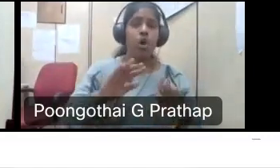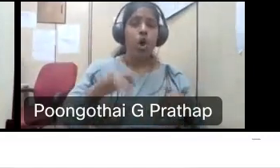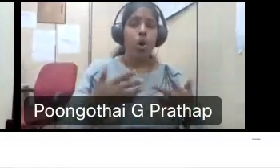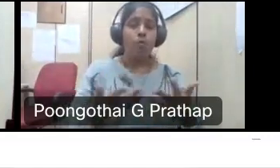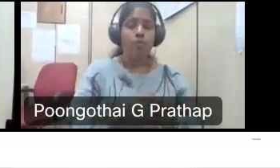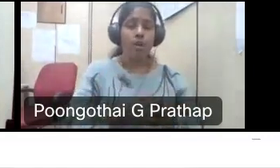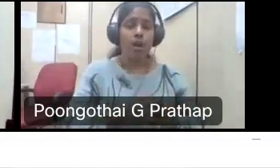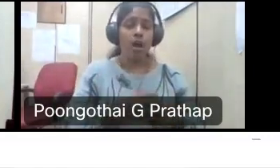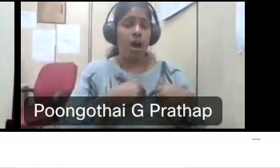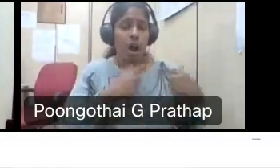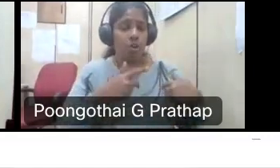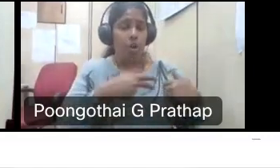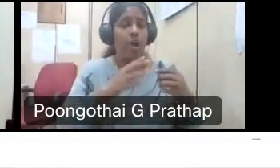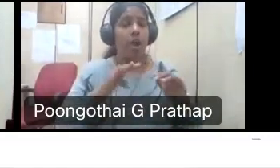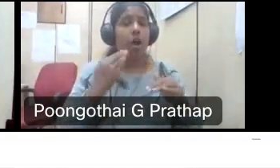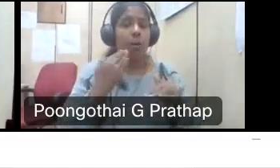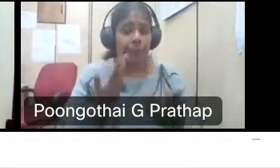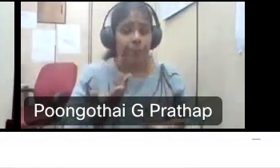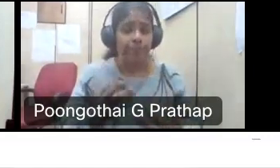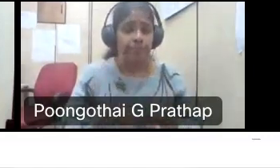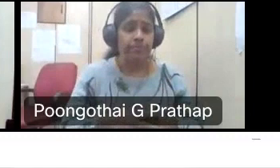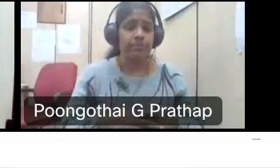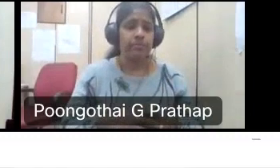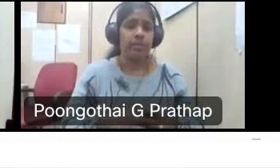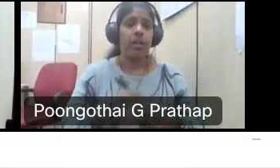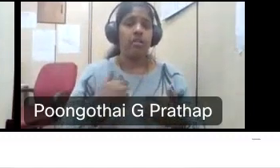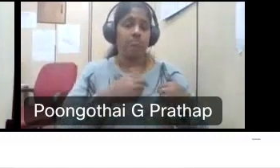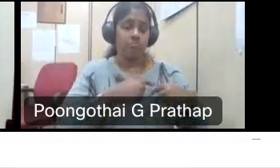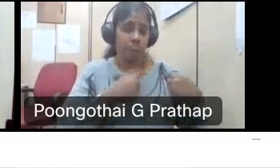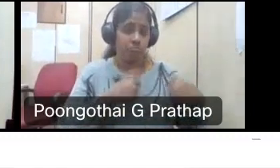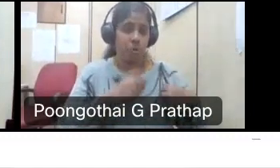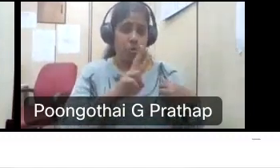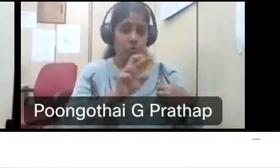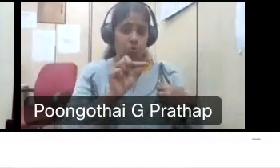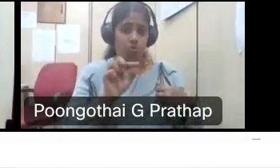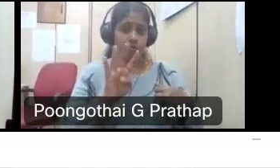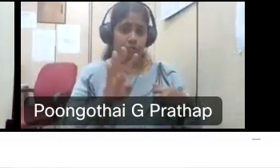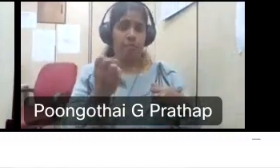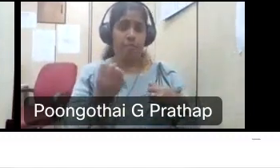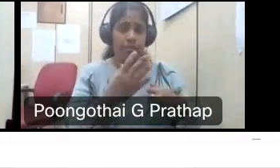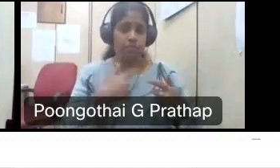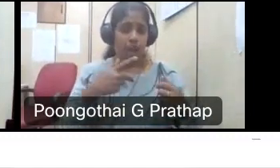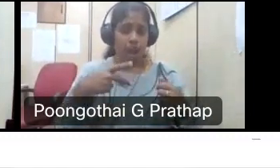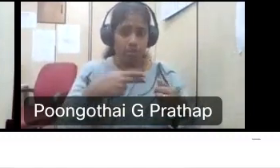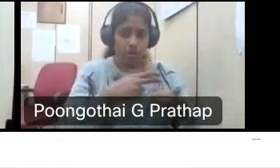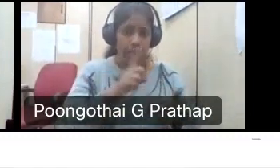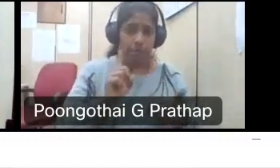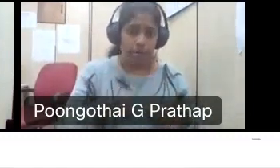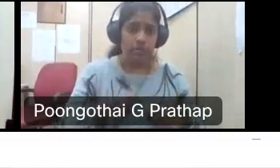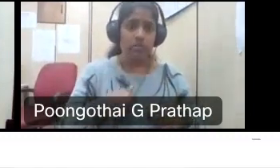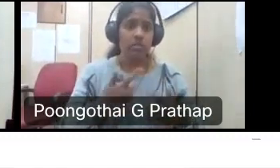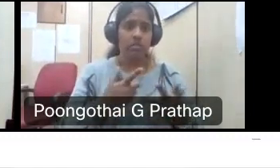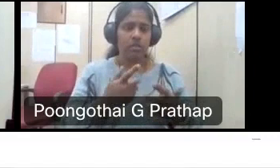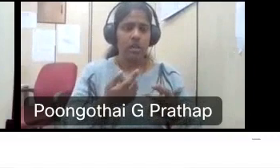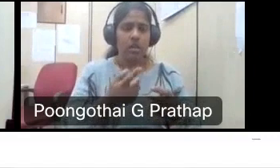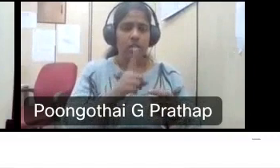mostly these patients should be operated between 2 to 4 months. There may be PA bending if complete repair cannot be done. It